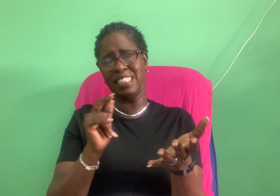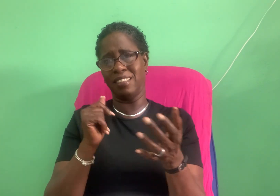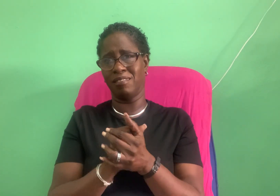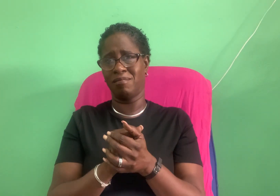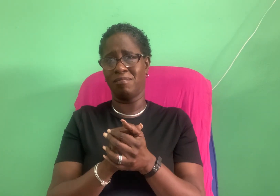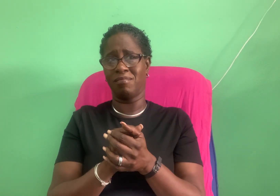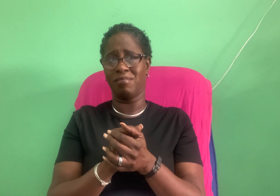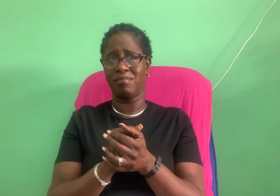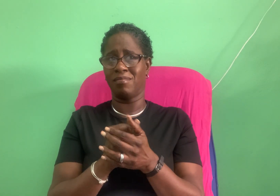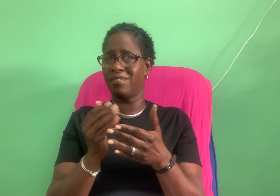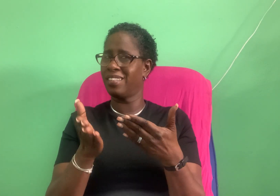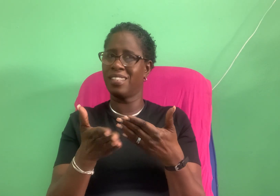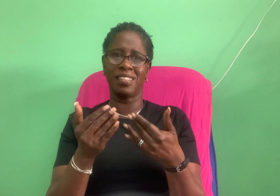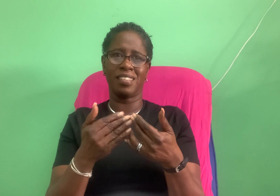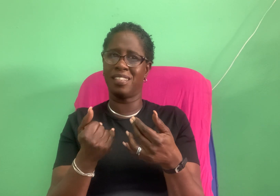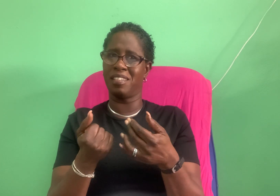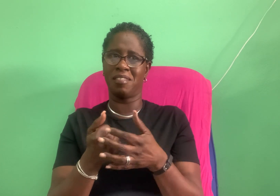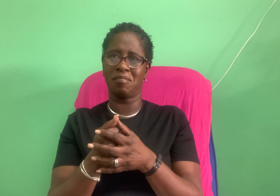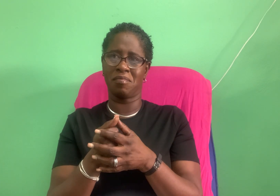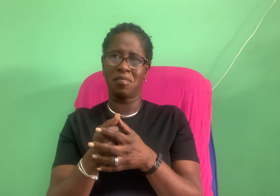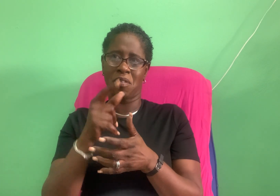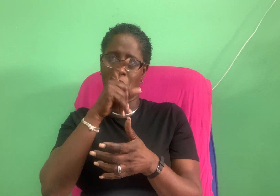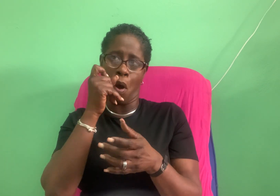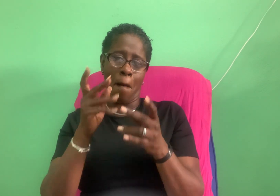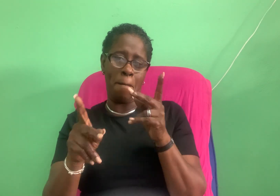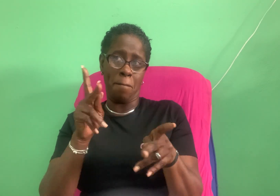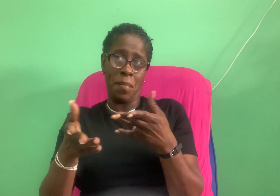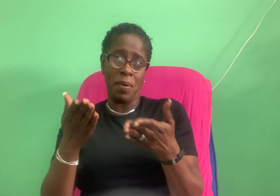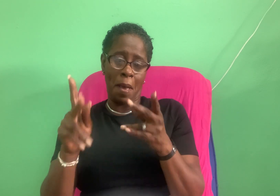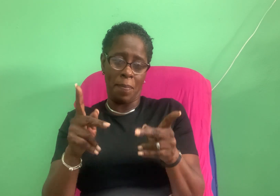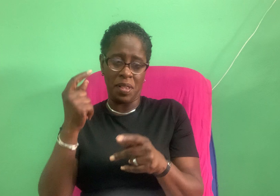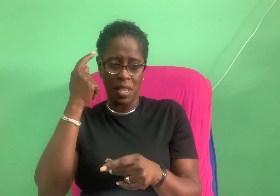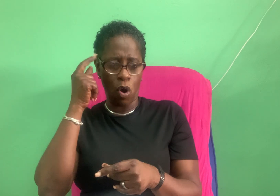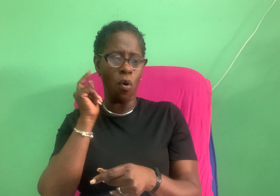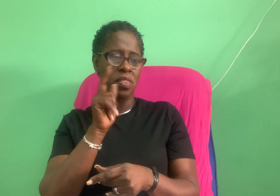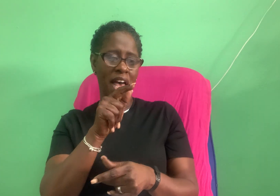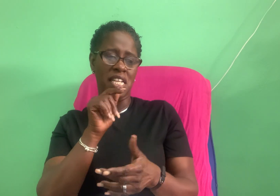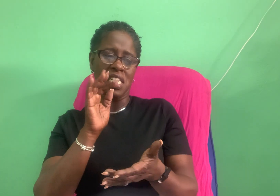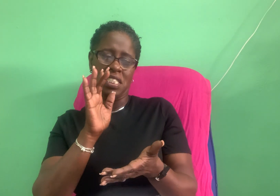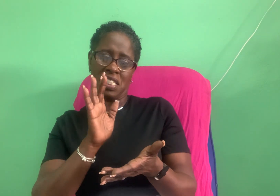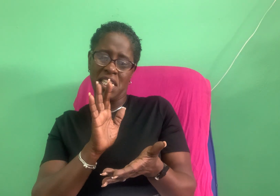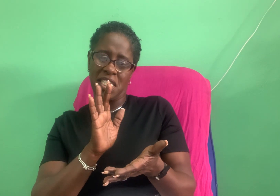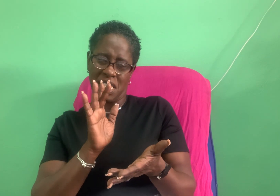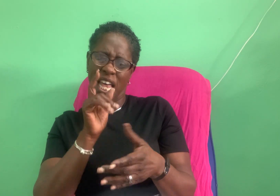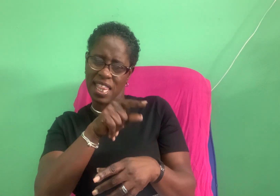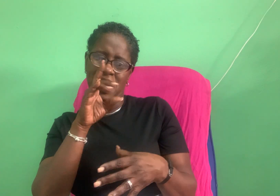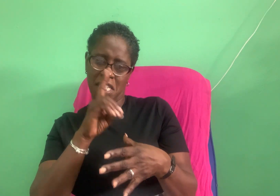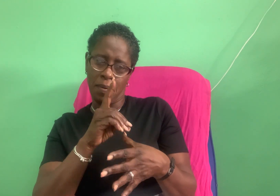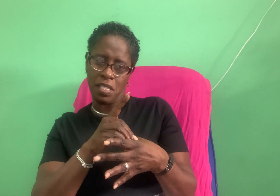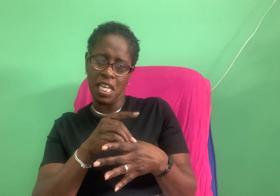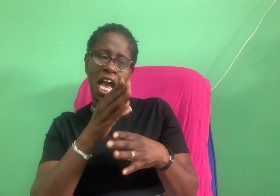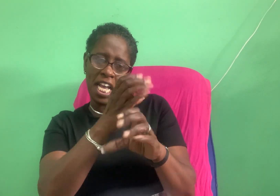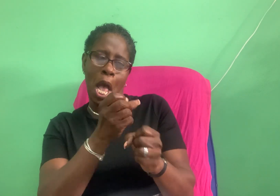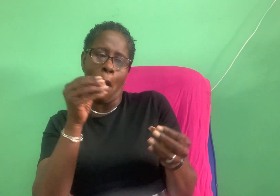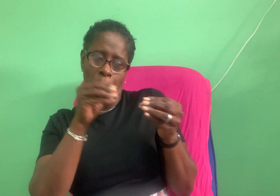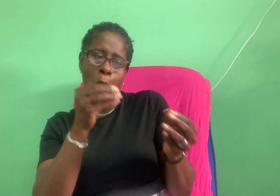result of the fact that their disability meant that they could earn more money, which is not a very pleasant reality, but unfortunately